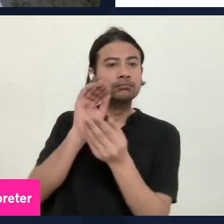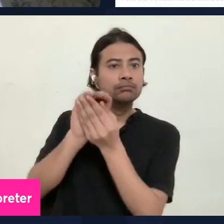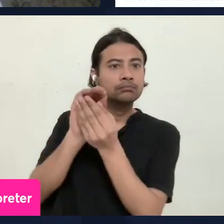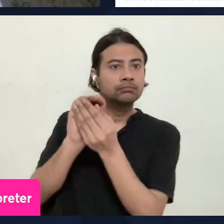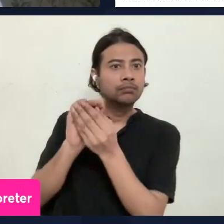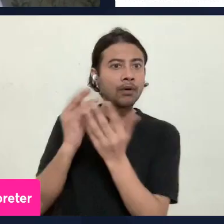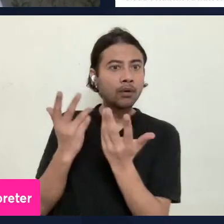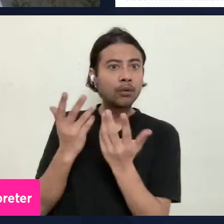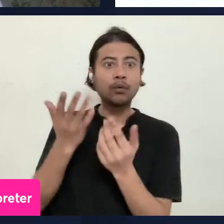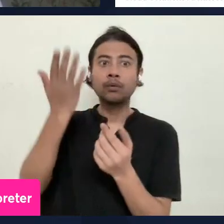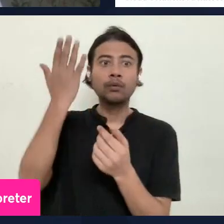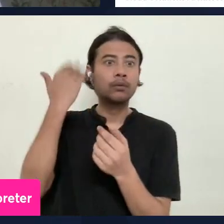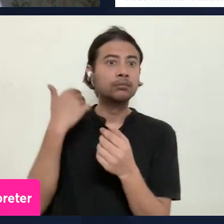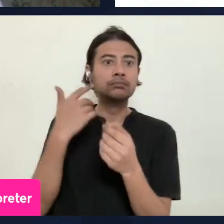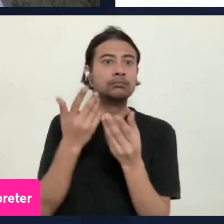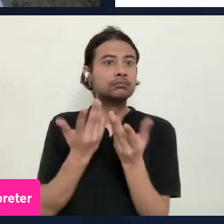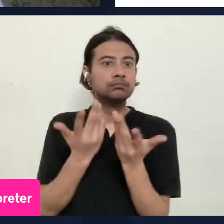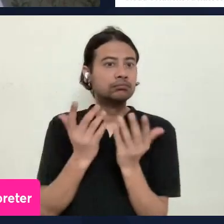this. So